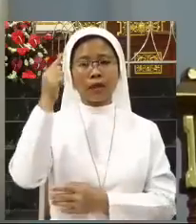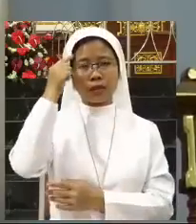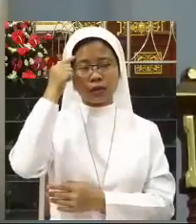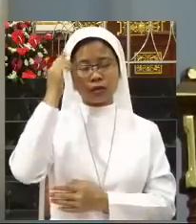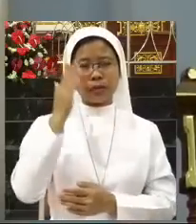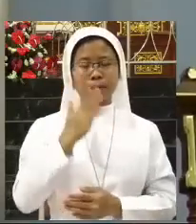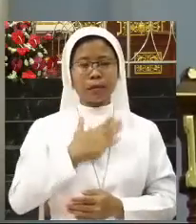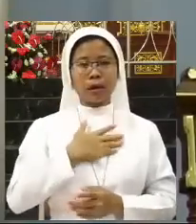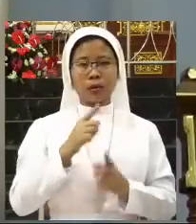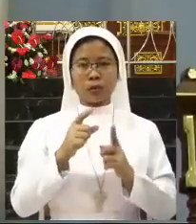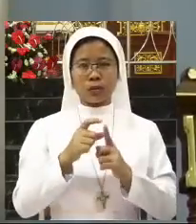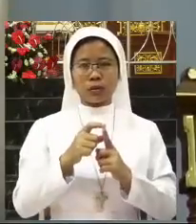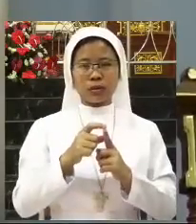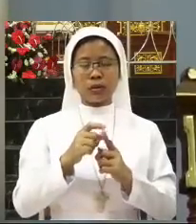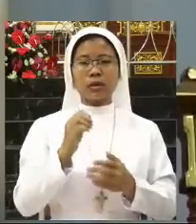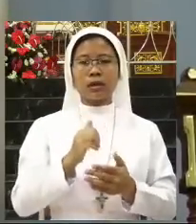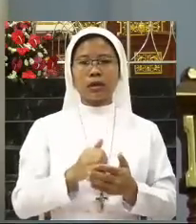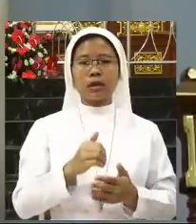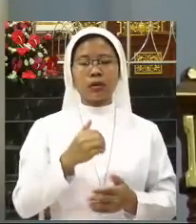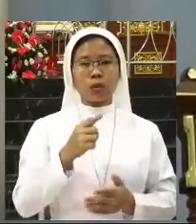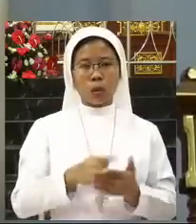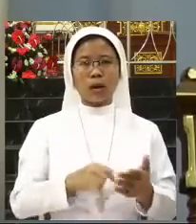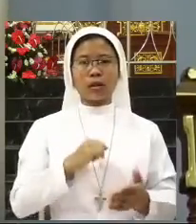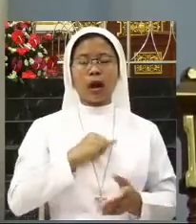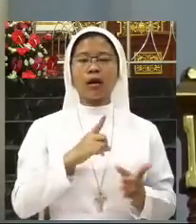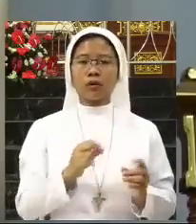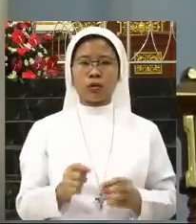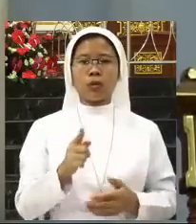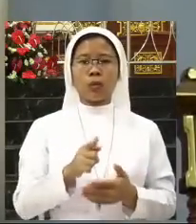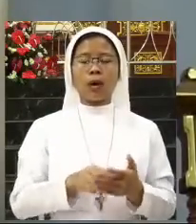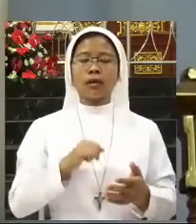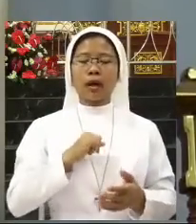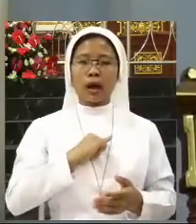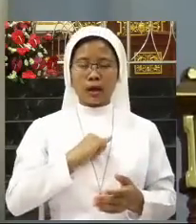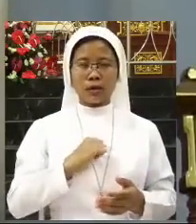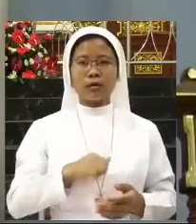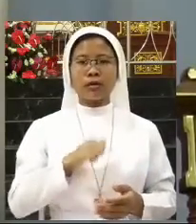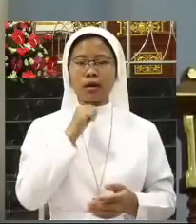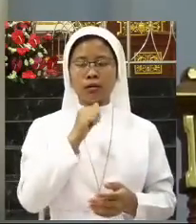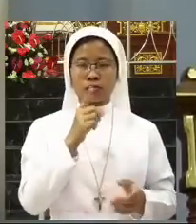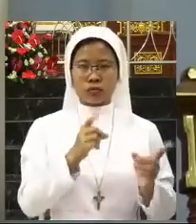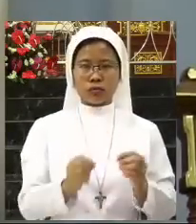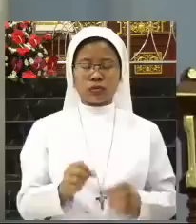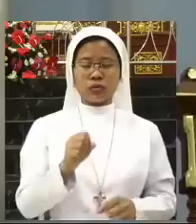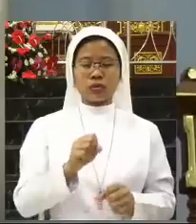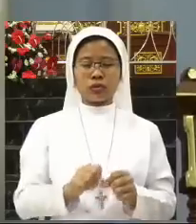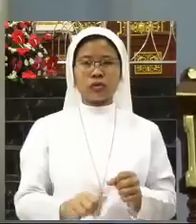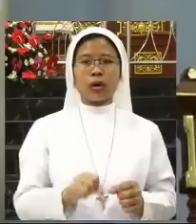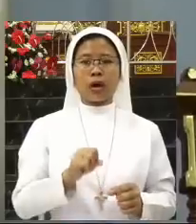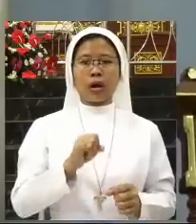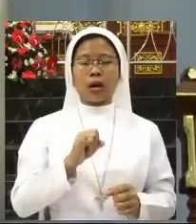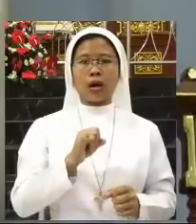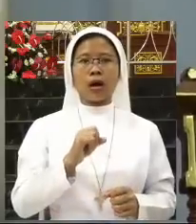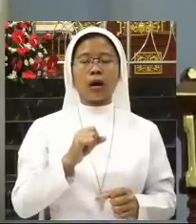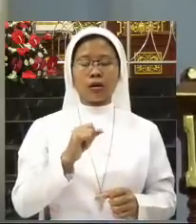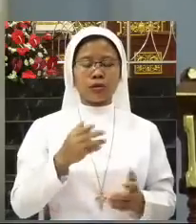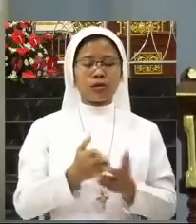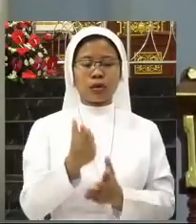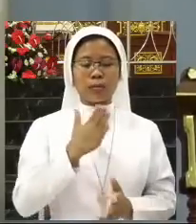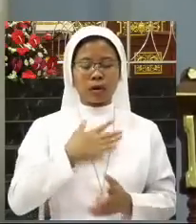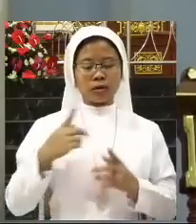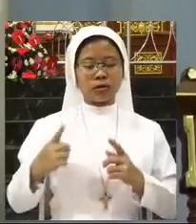in my thoughts and in my words, in what I have done and in what I have failed to do.